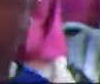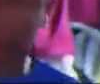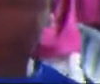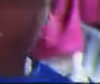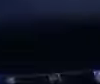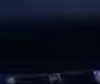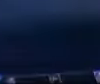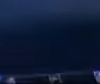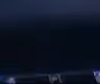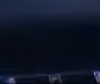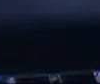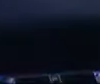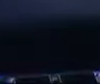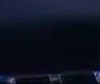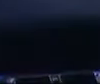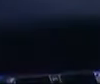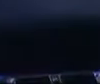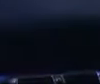Hallelujah.